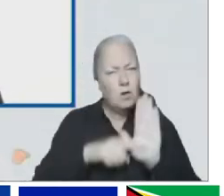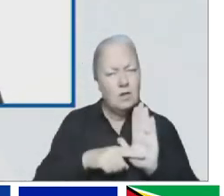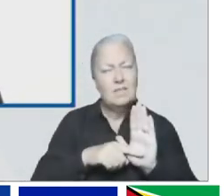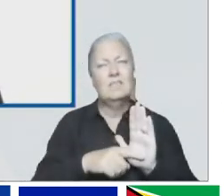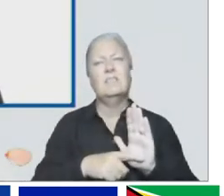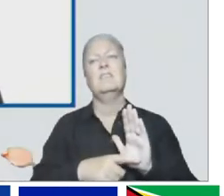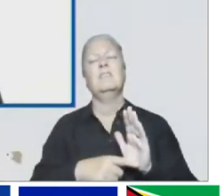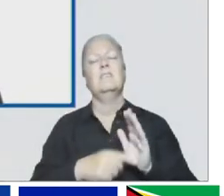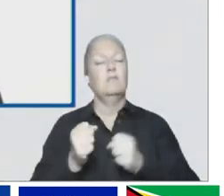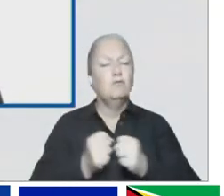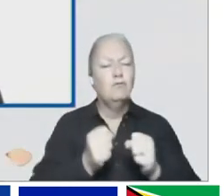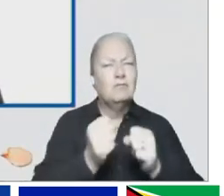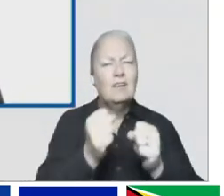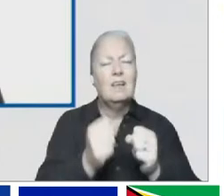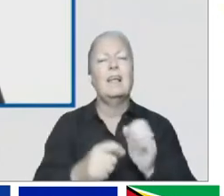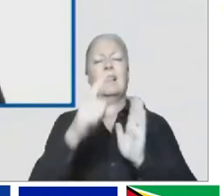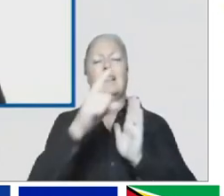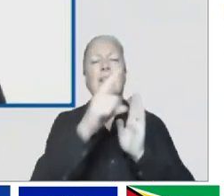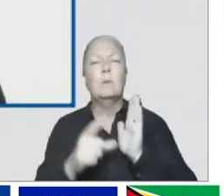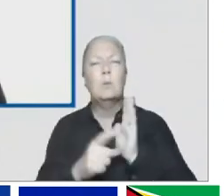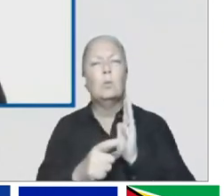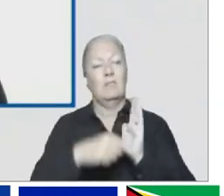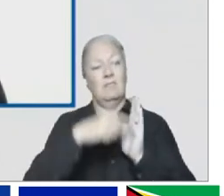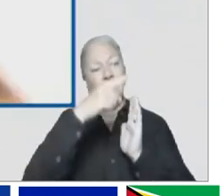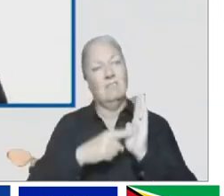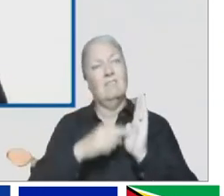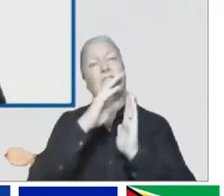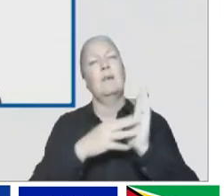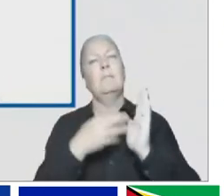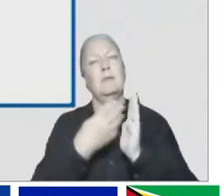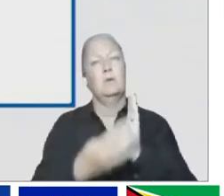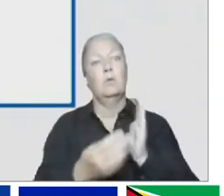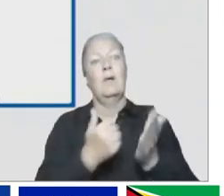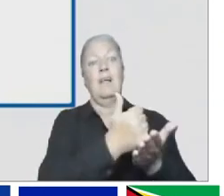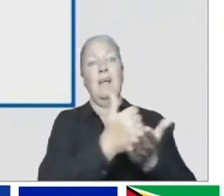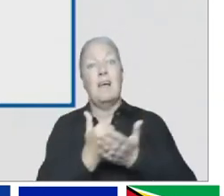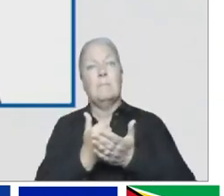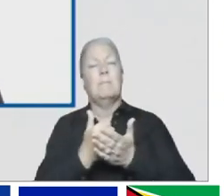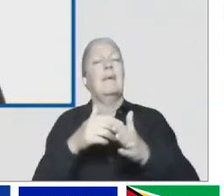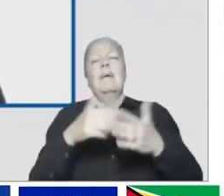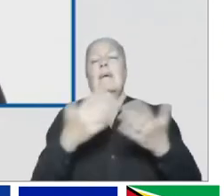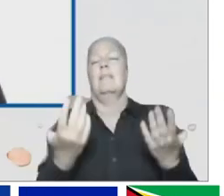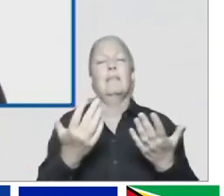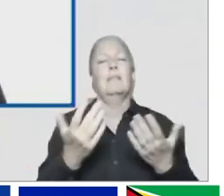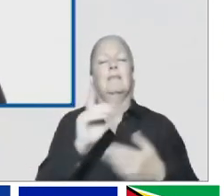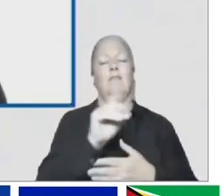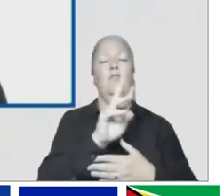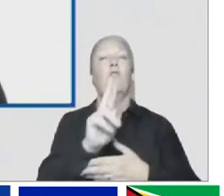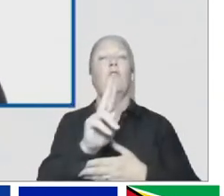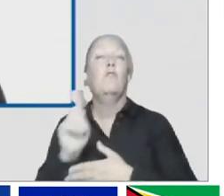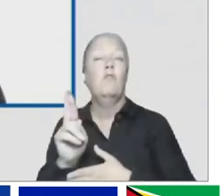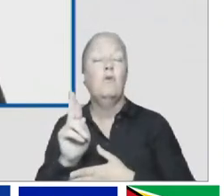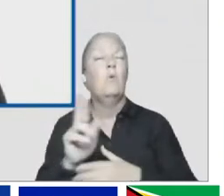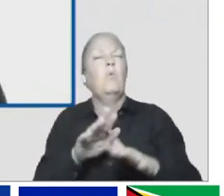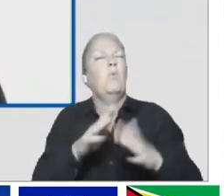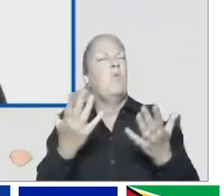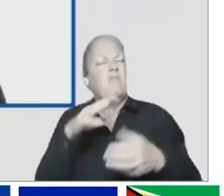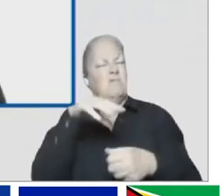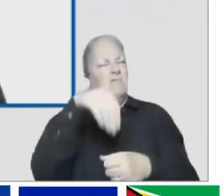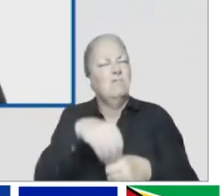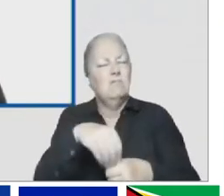which supported disaster risk management. And these interventions included our national disaster risk